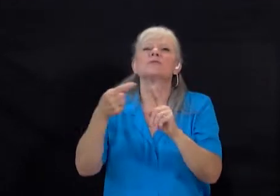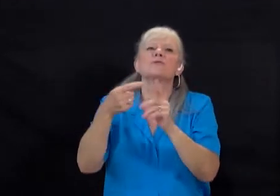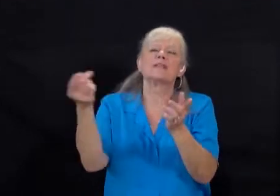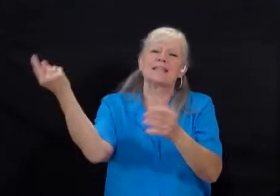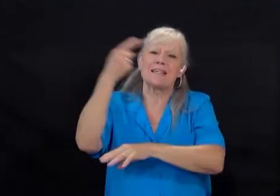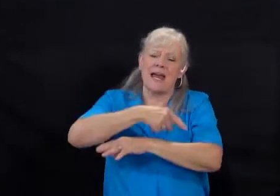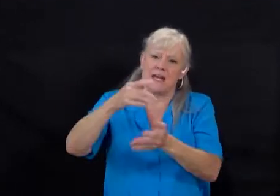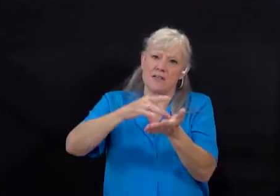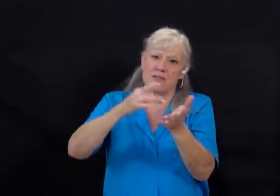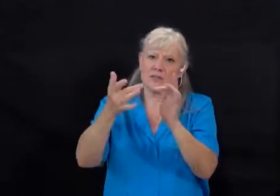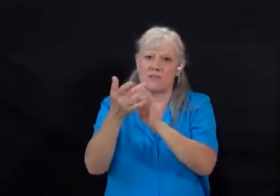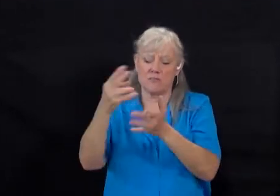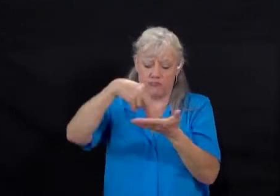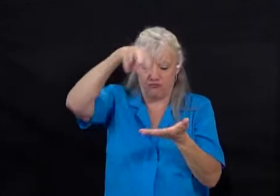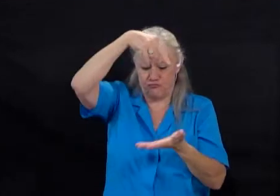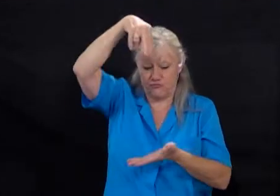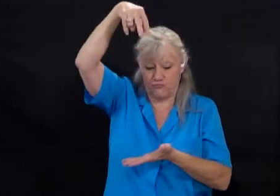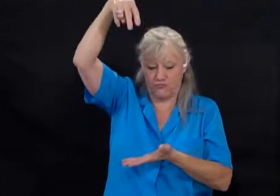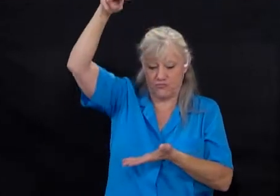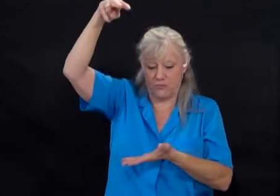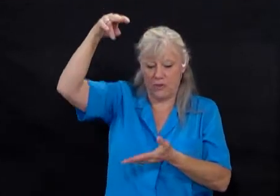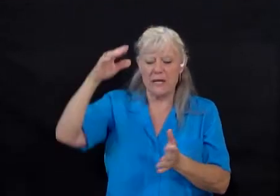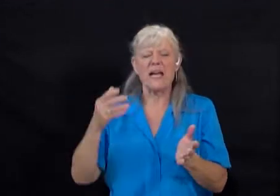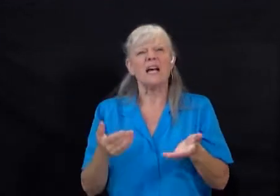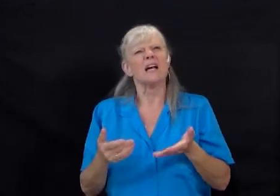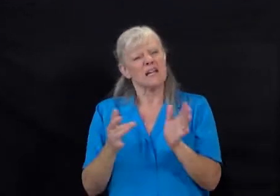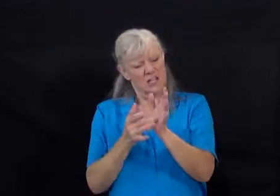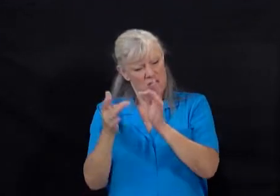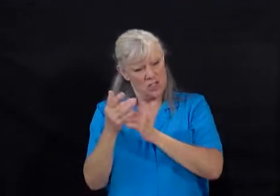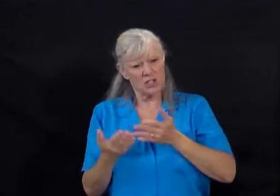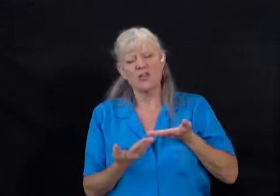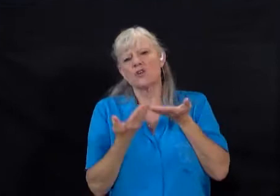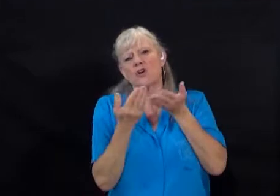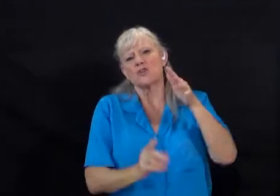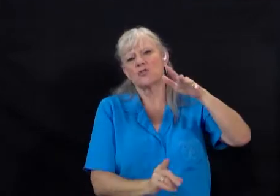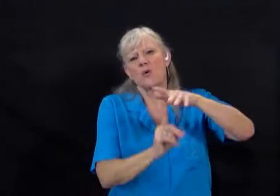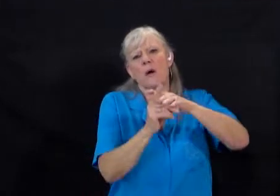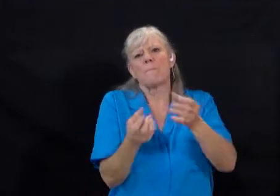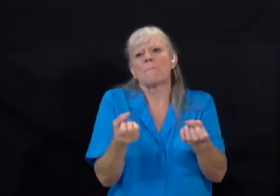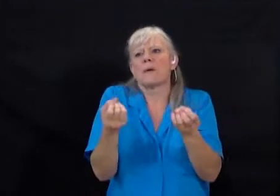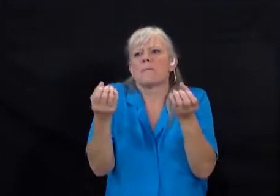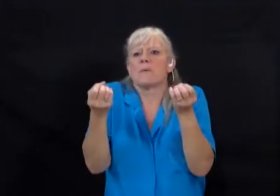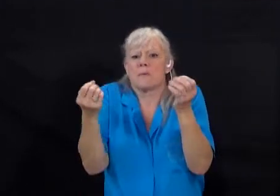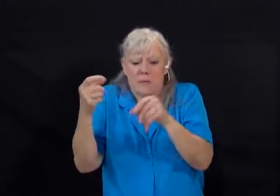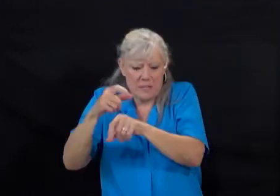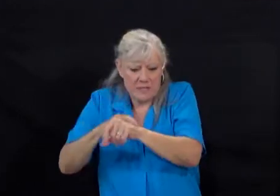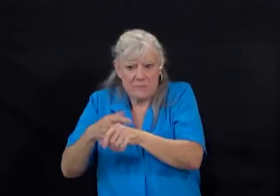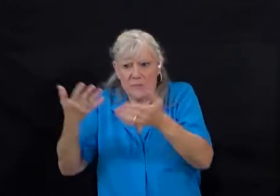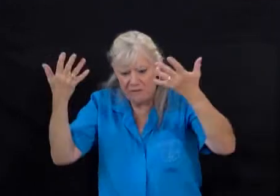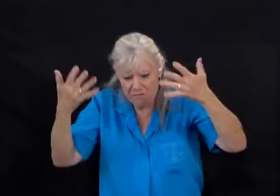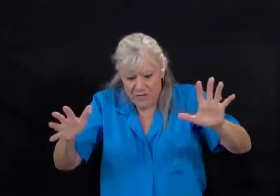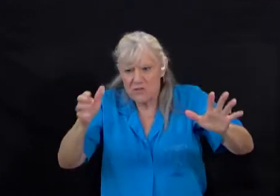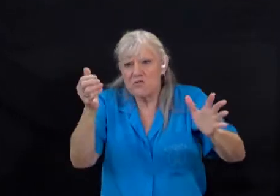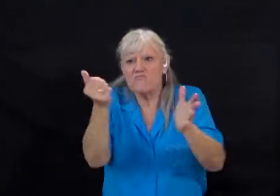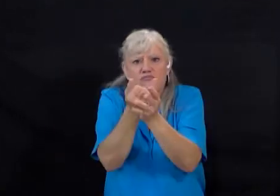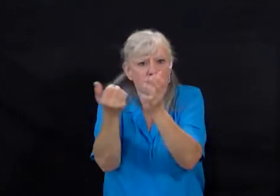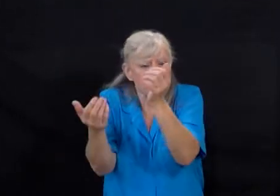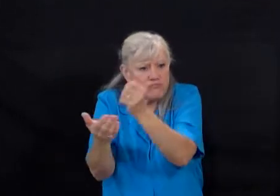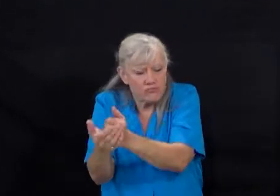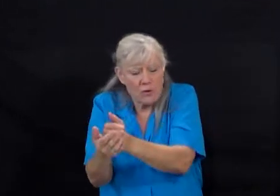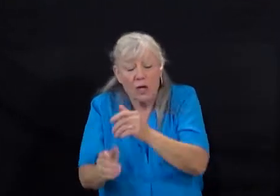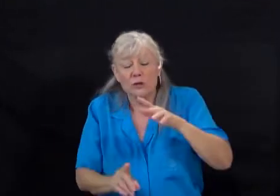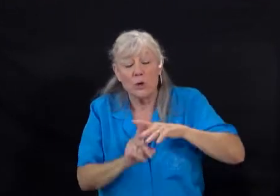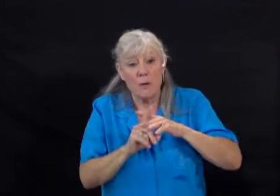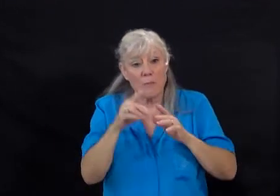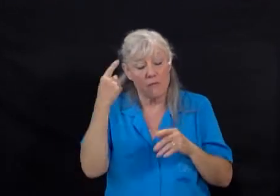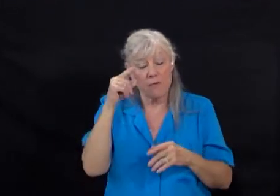chosen. He presented himself alive to them by many proofs after he had suffered, appearing to them during 40